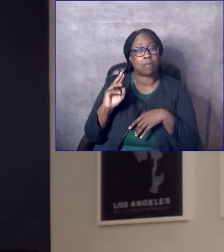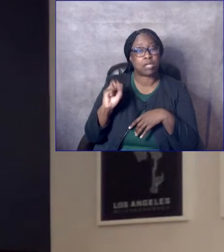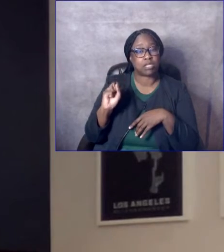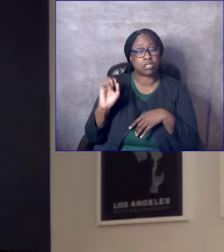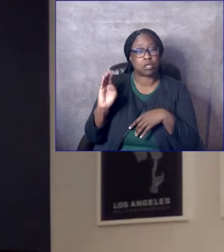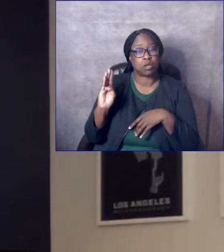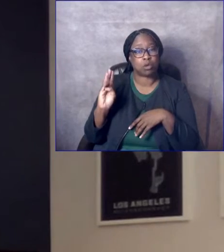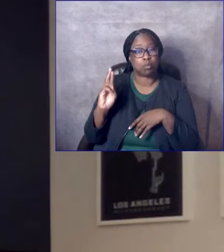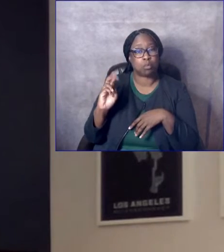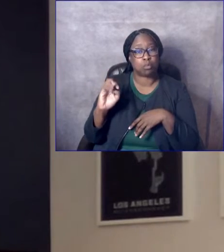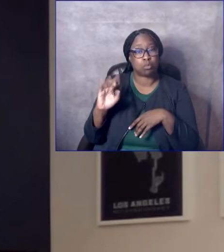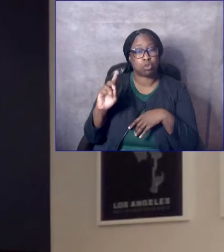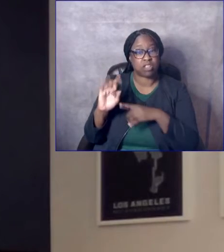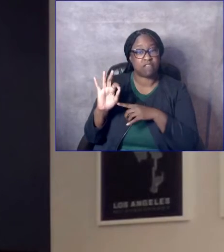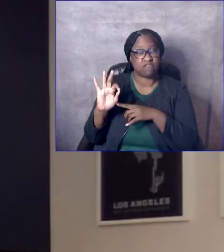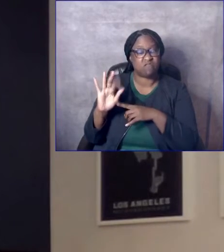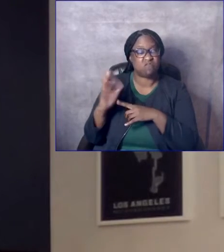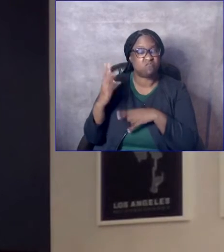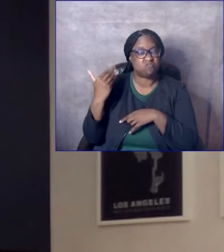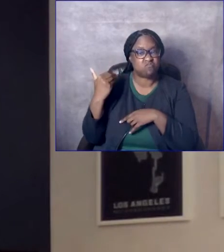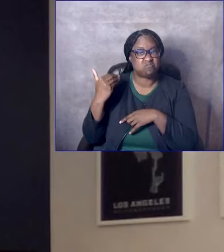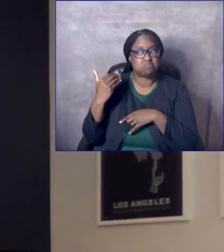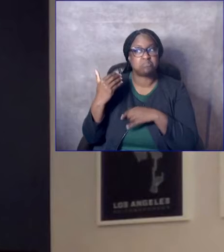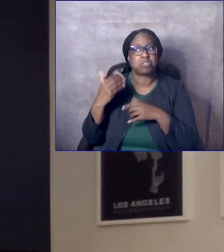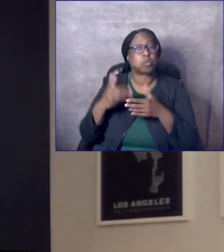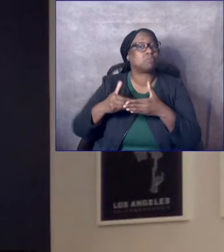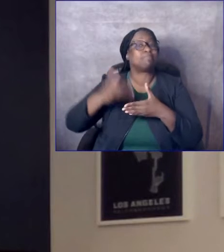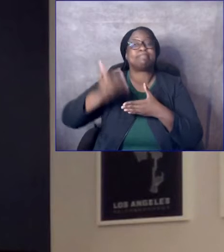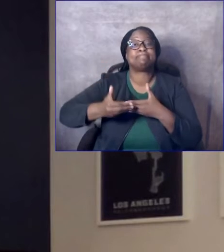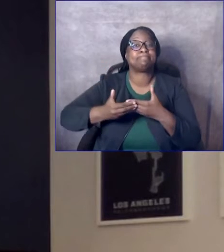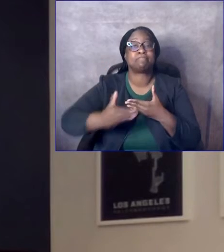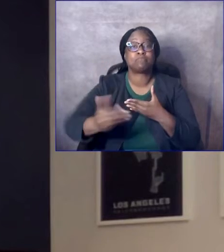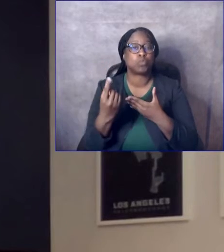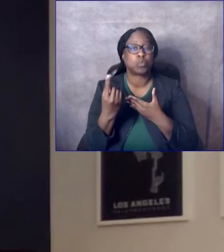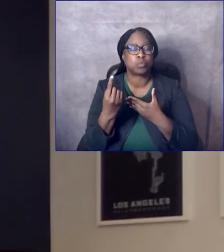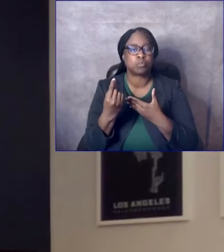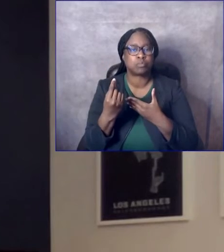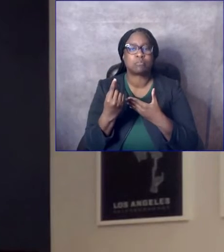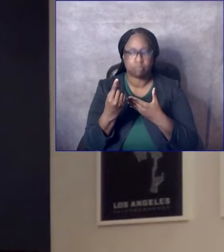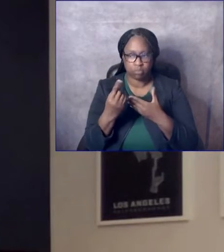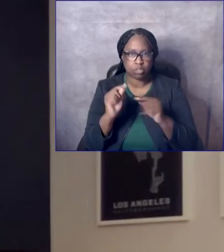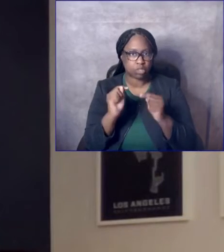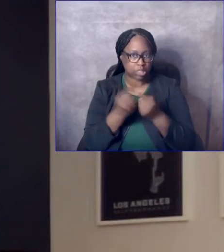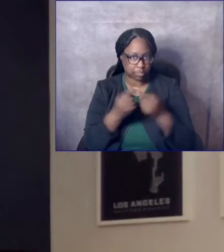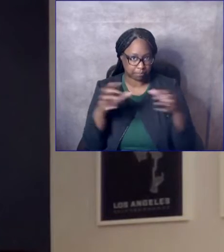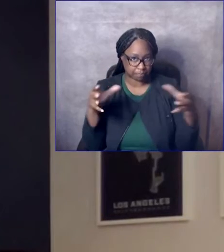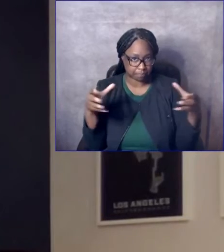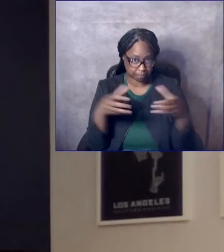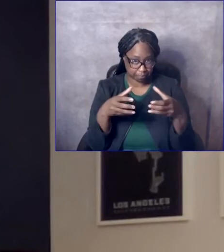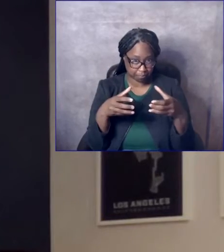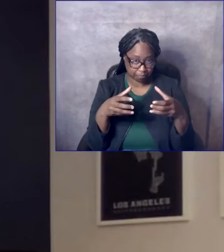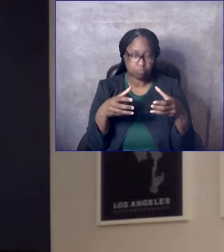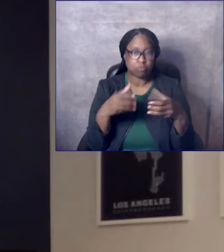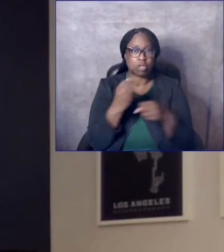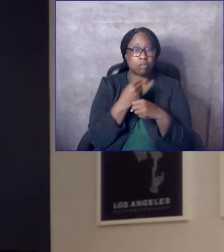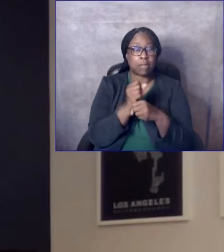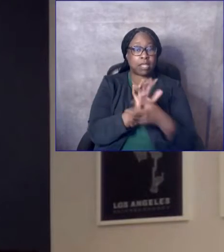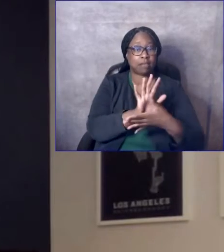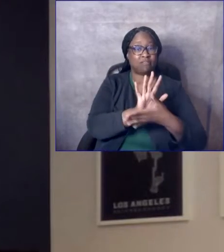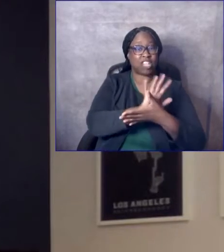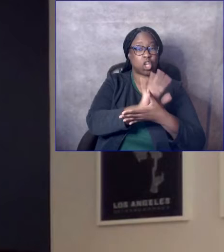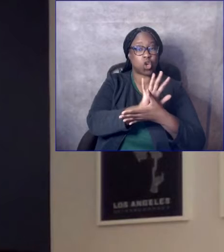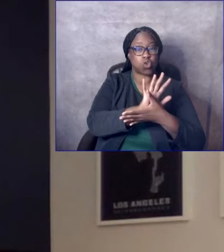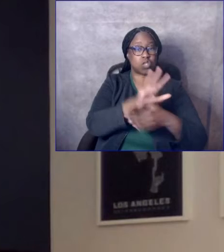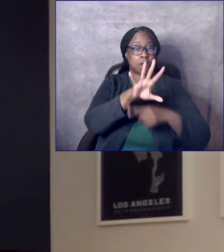how do we move beyond that. And so that was a team that came together. And then when it came time to producing the videos, we worked